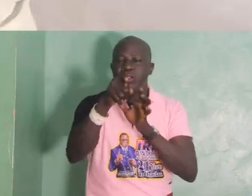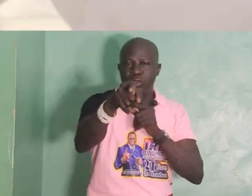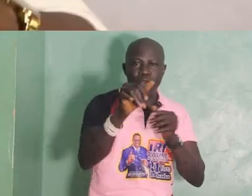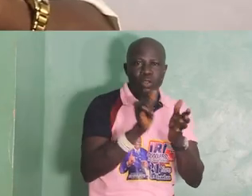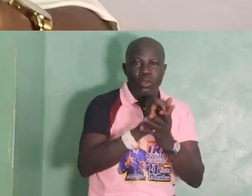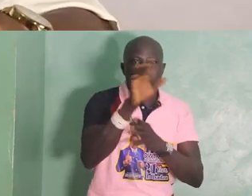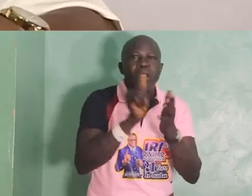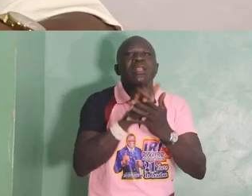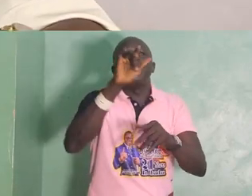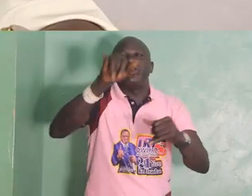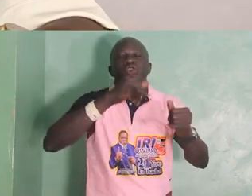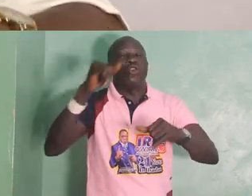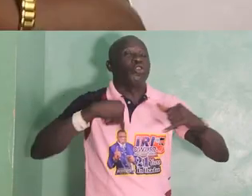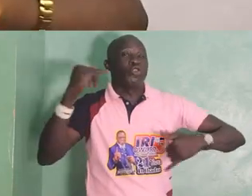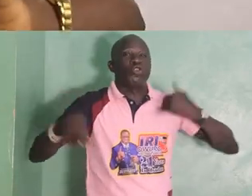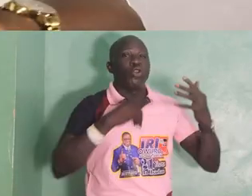to you that.